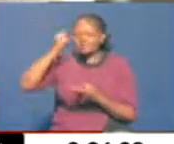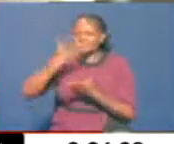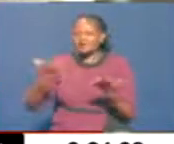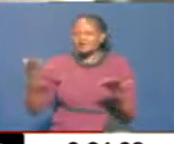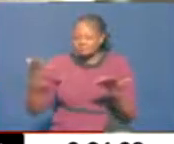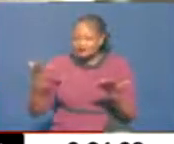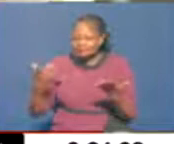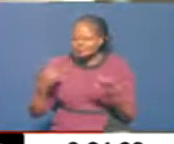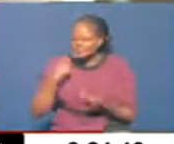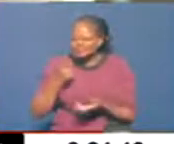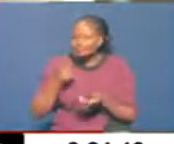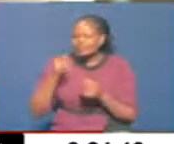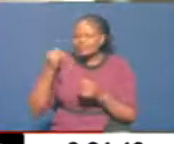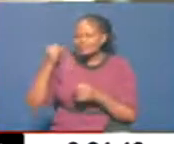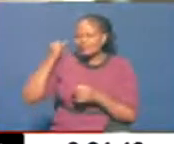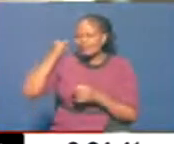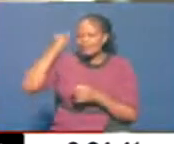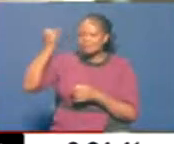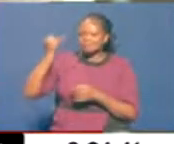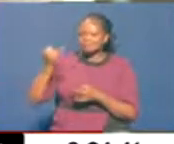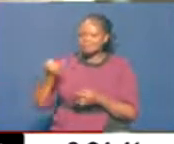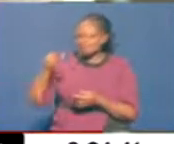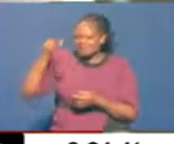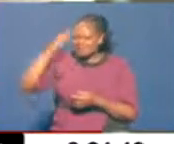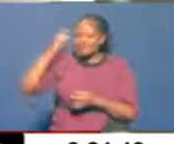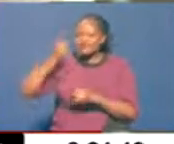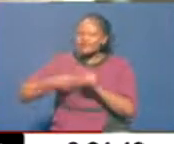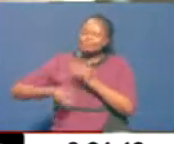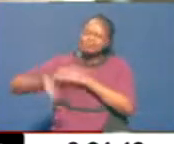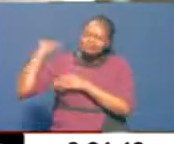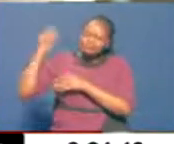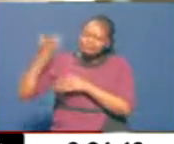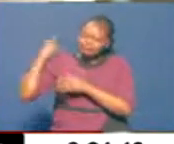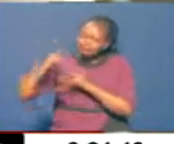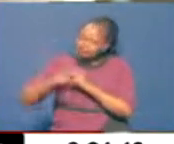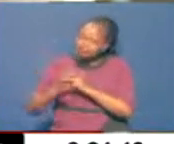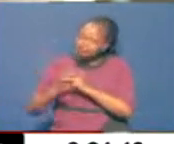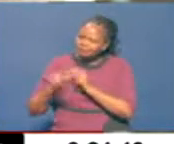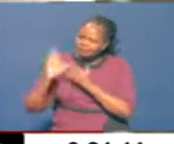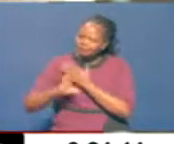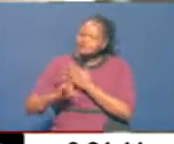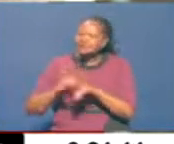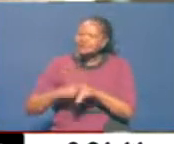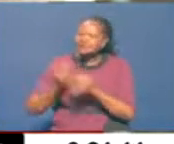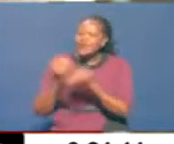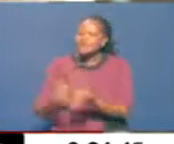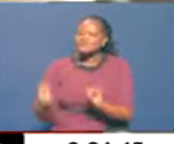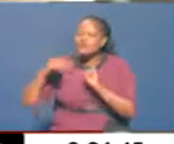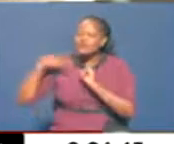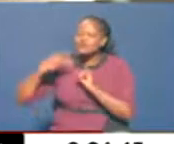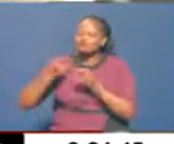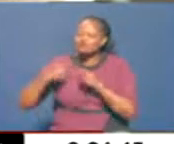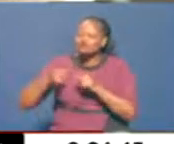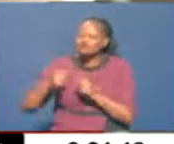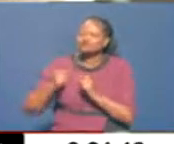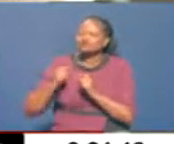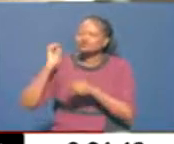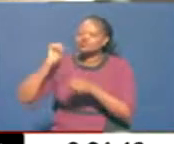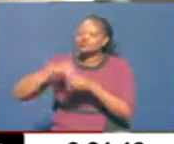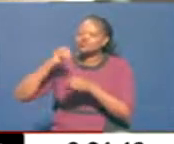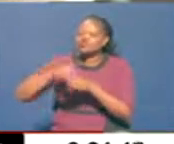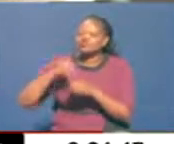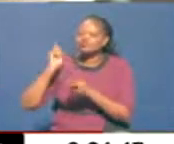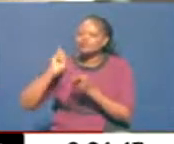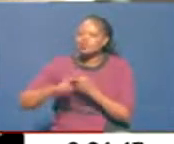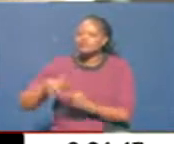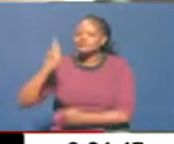And so you can see governments from inception of this country, particularly at independence, have always been trying to make investments towards